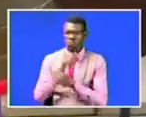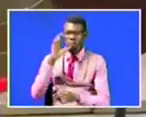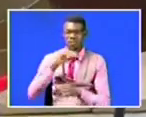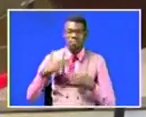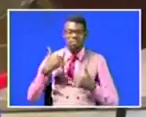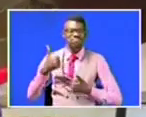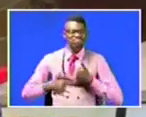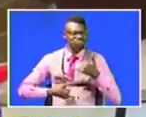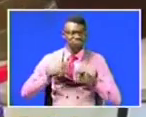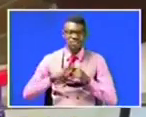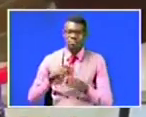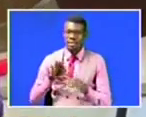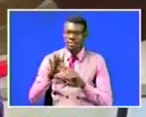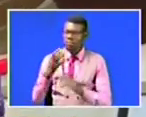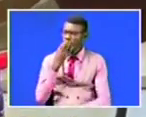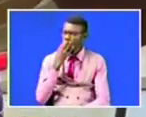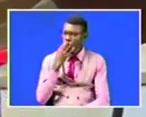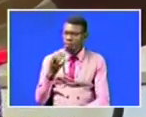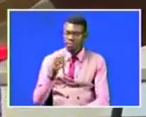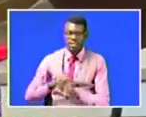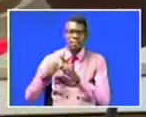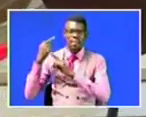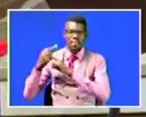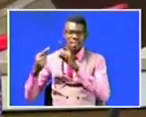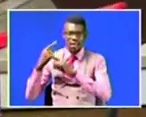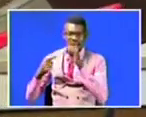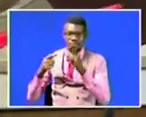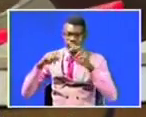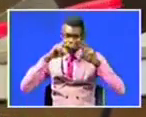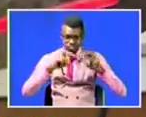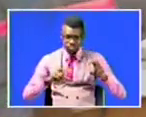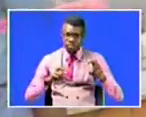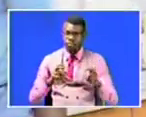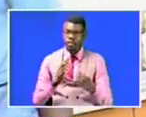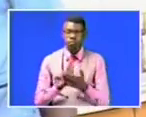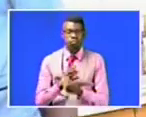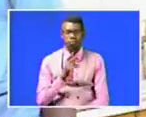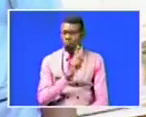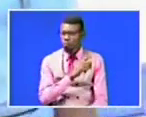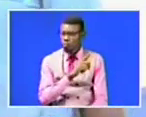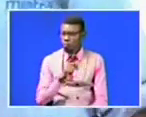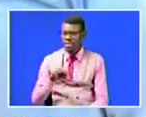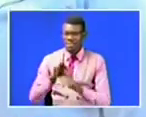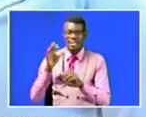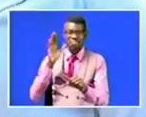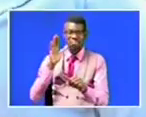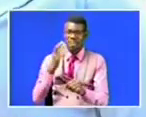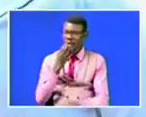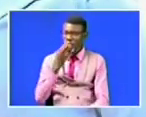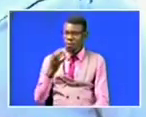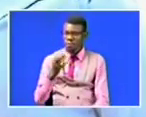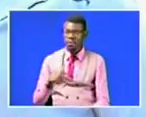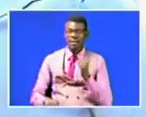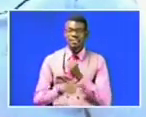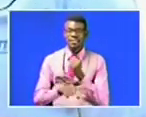very hot. After years of researchers warning that popular hot tea poses danger, the reality seems to be